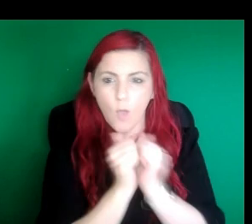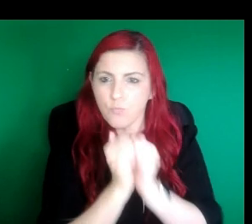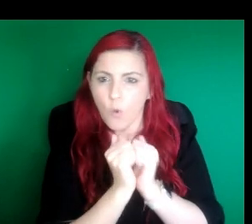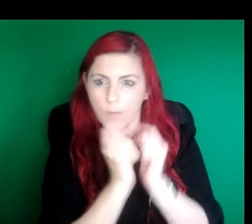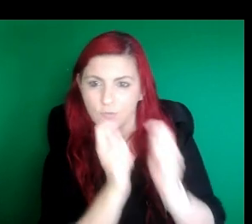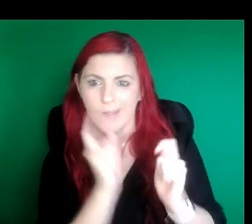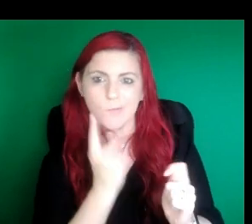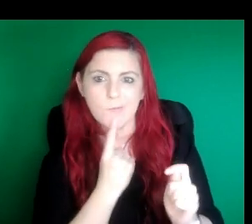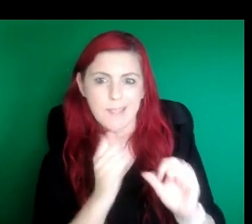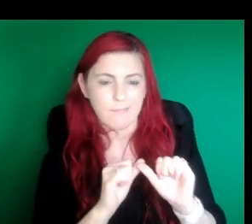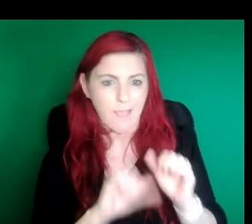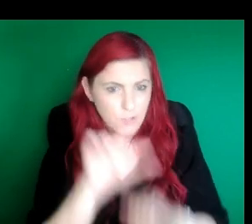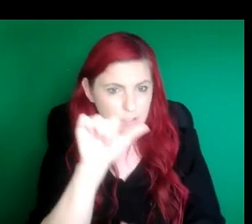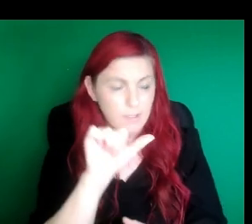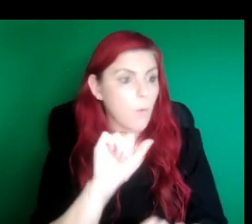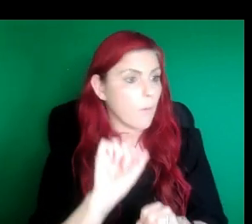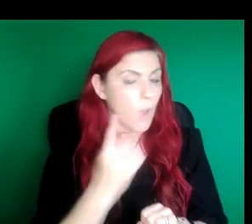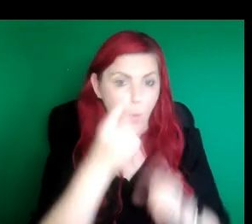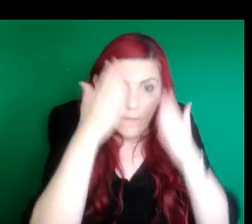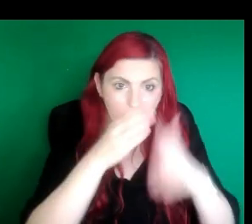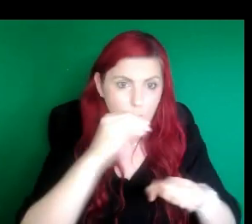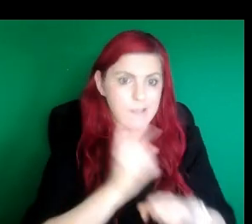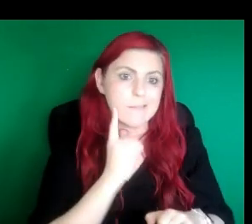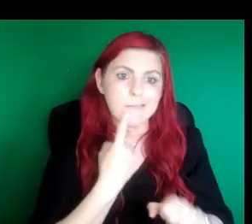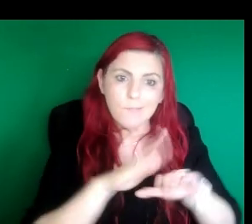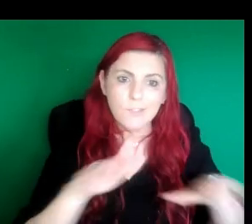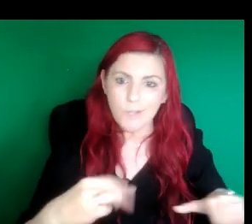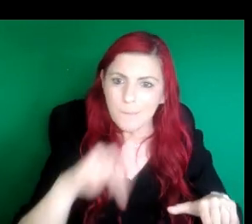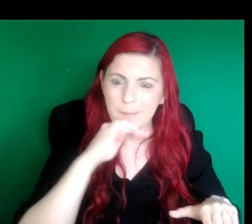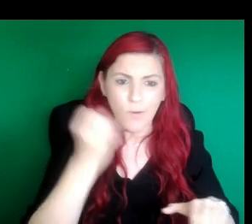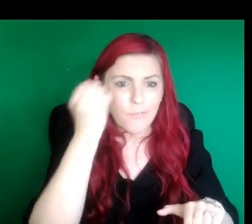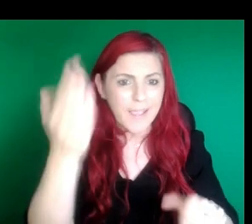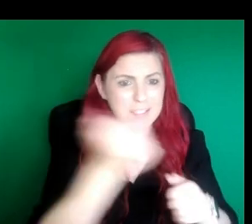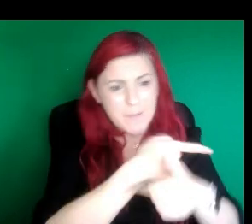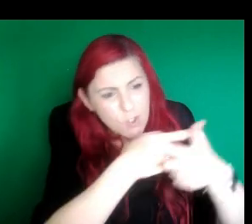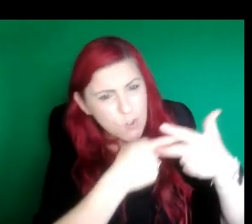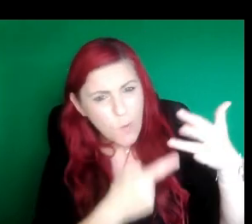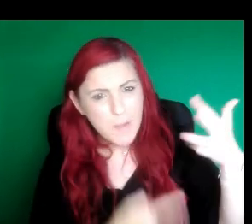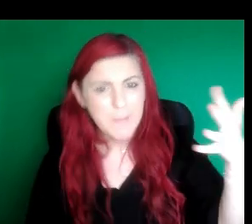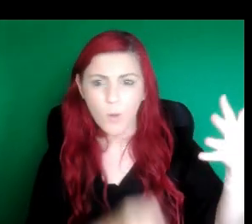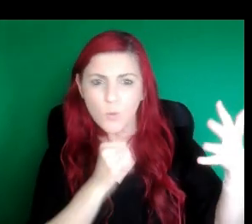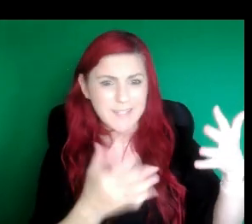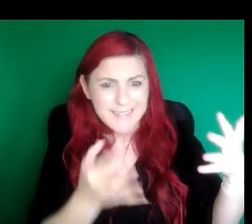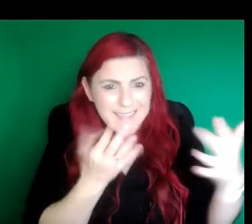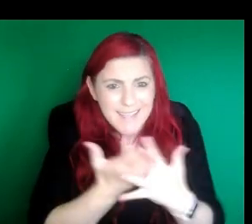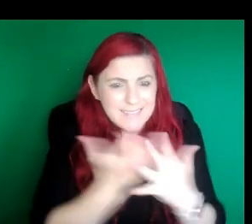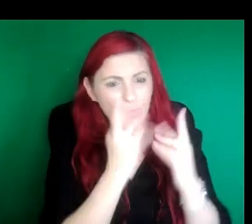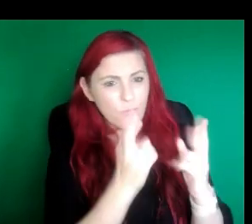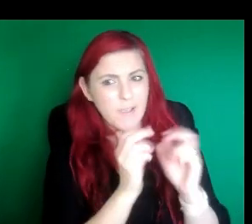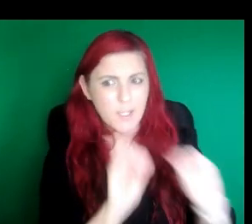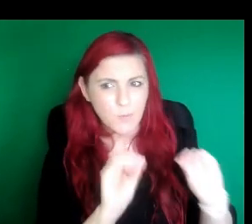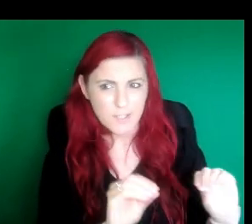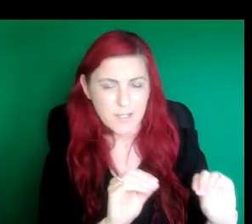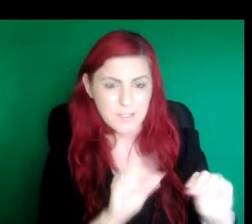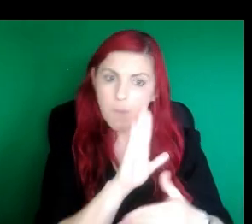deaf adults, right? If we only focus on deaf children, we are leaving so many people behind who've missed out on appropriate education,